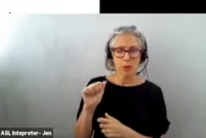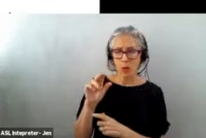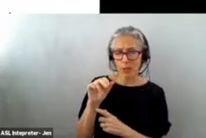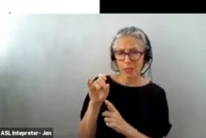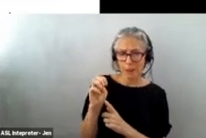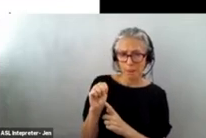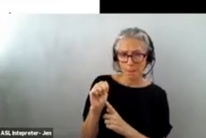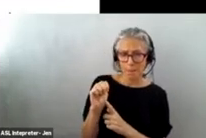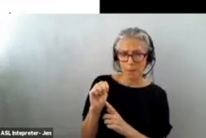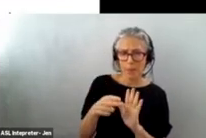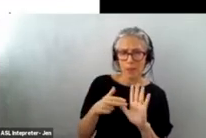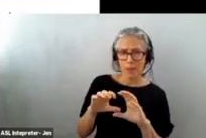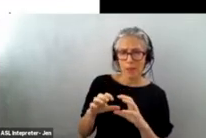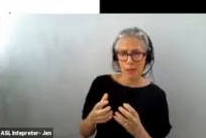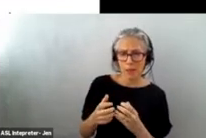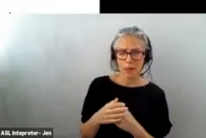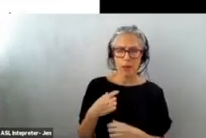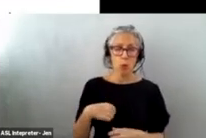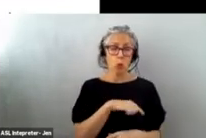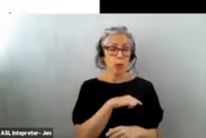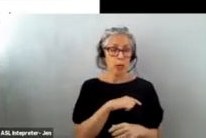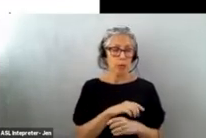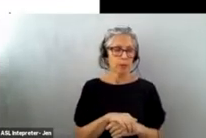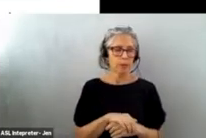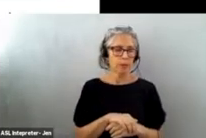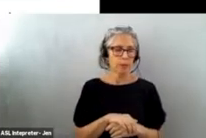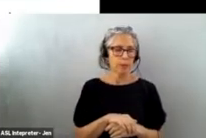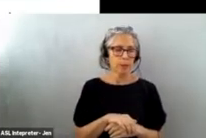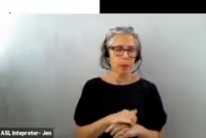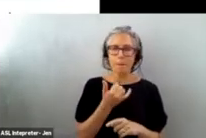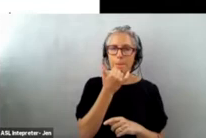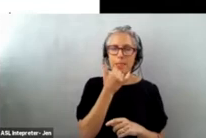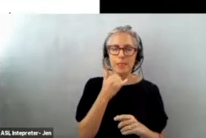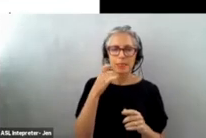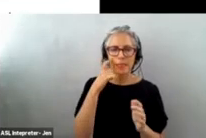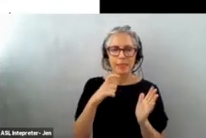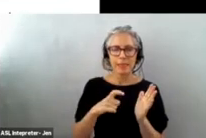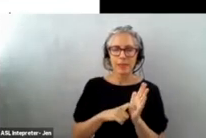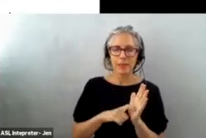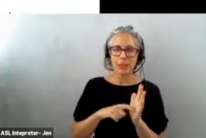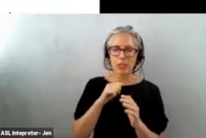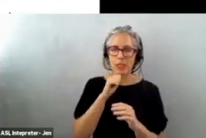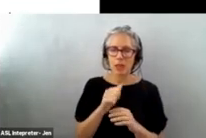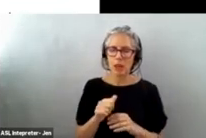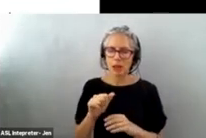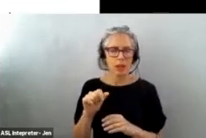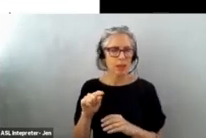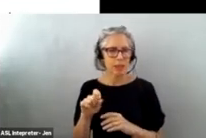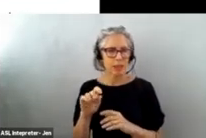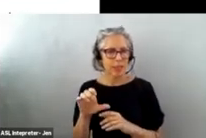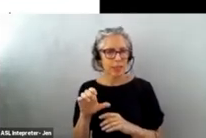those classifications where we posit that misidentification as not being autistic